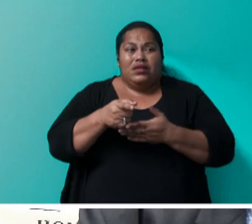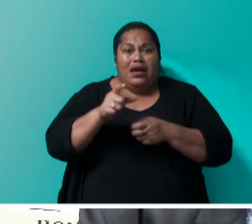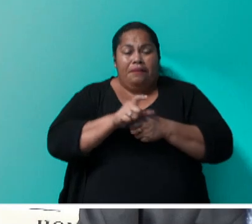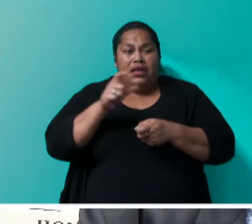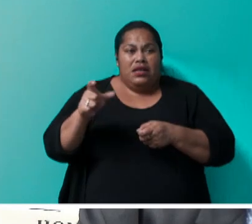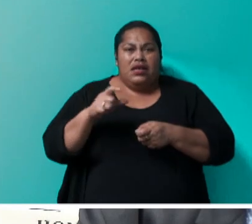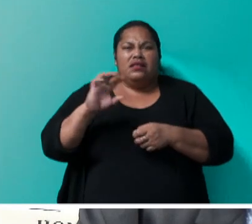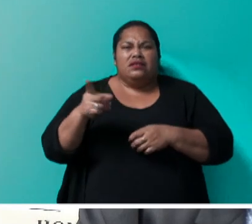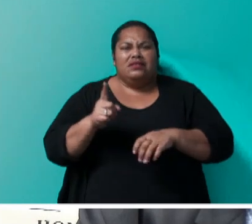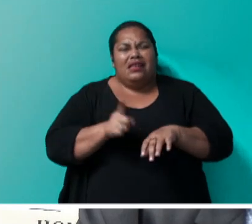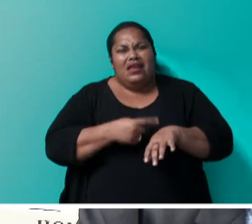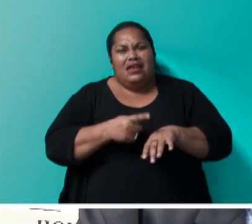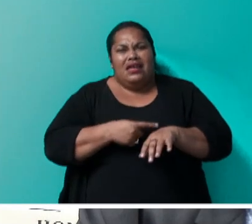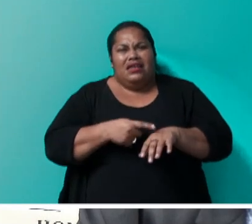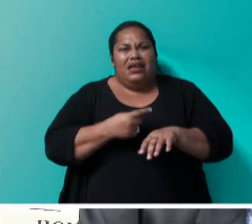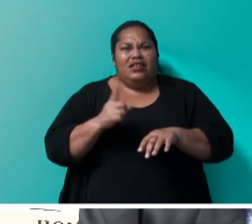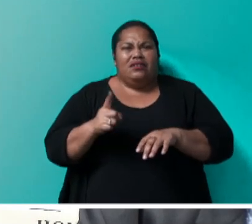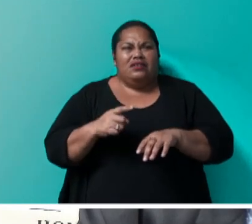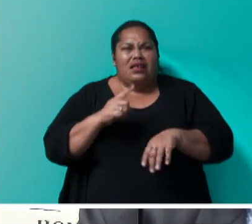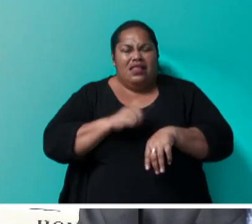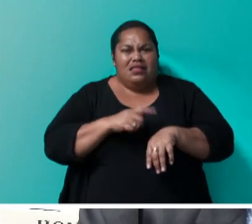delays and ensuring timely crushing.